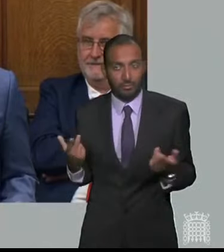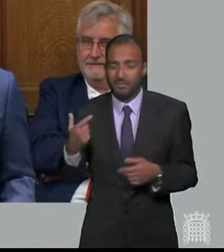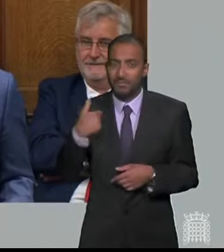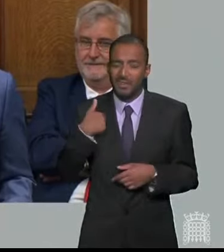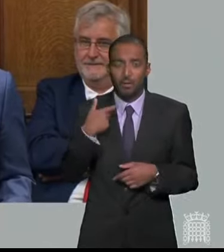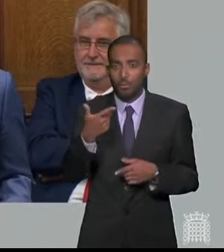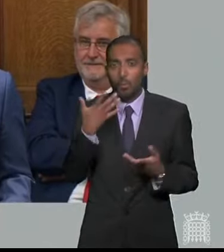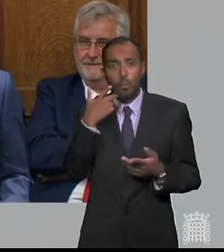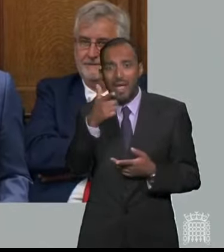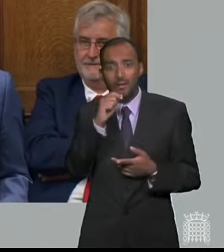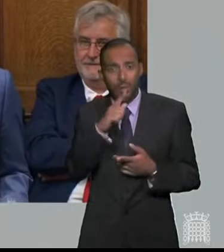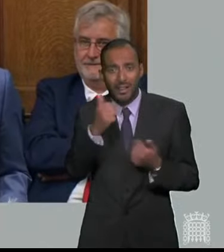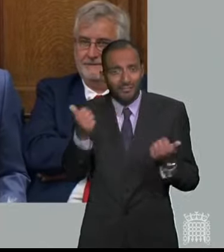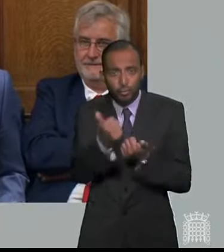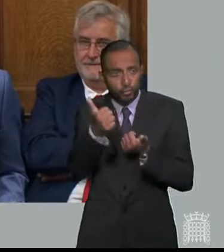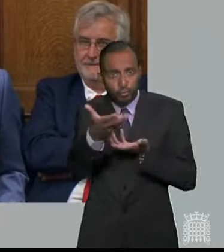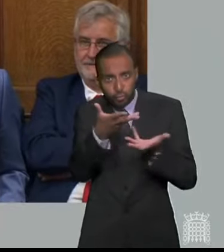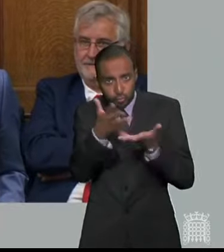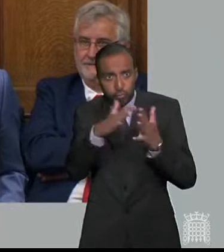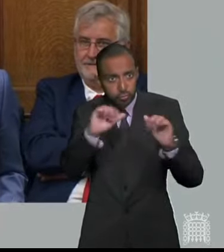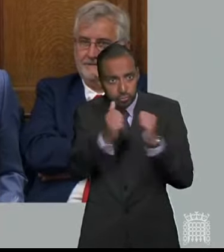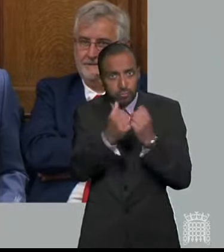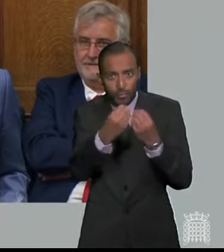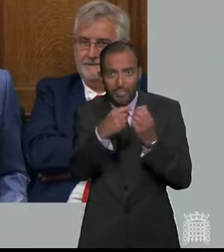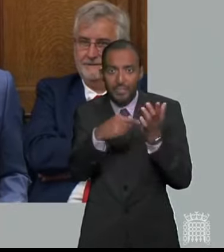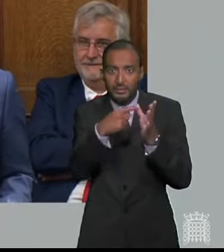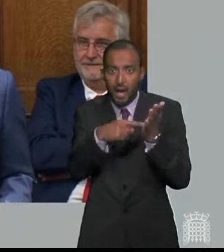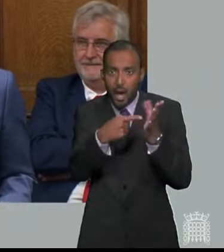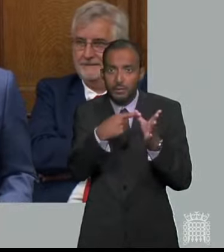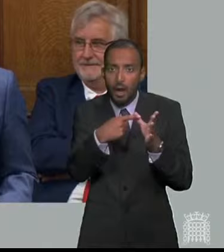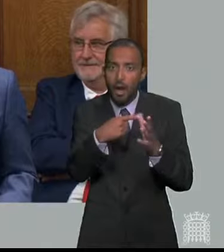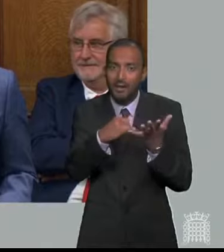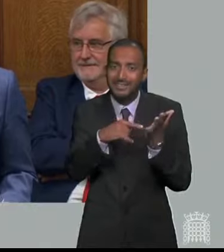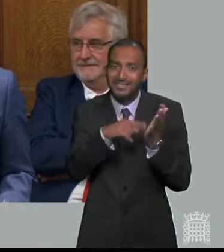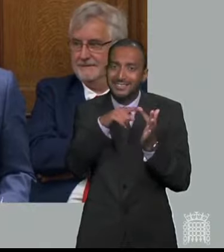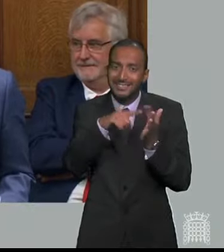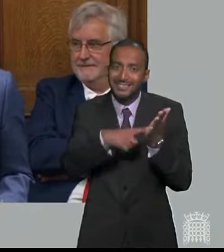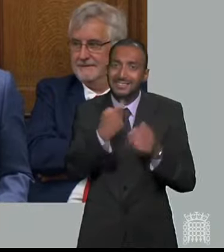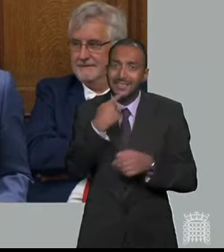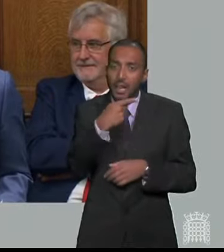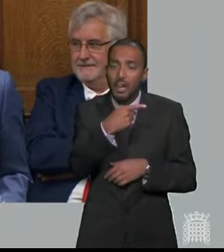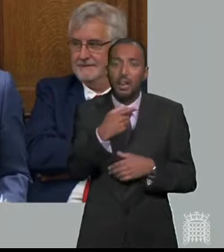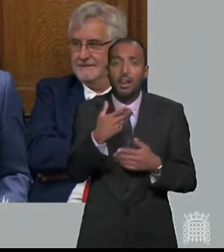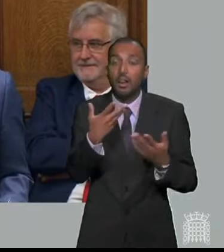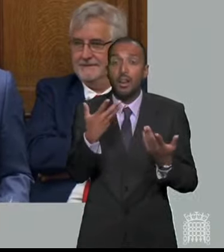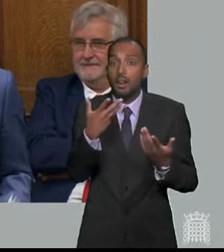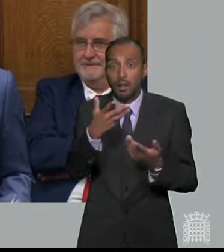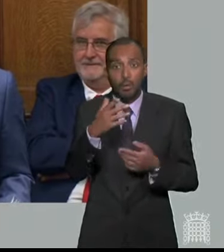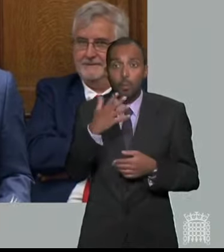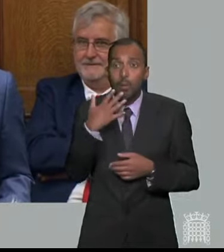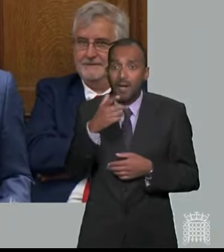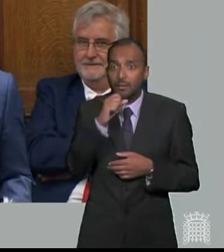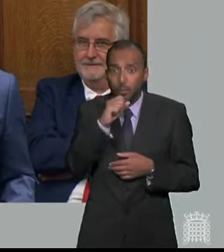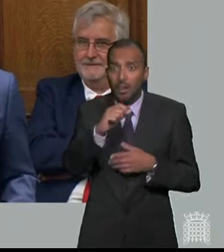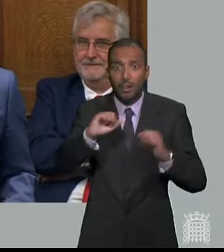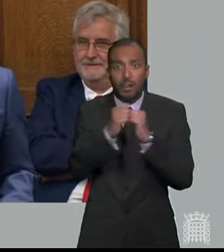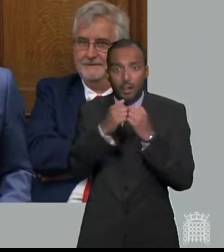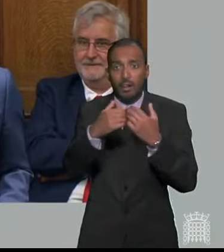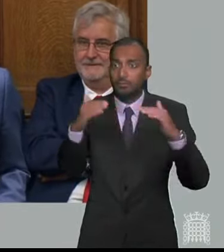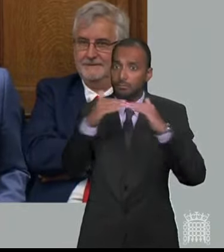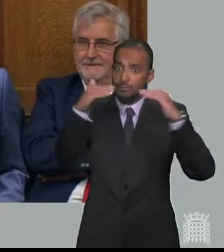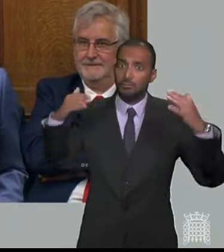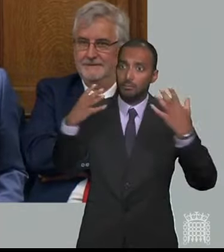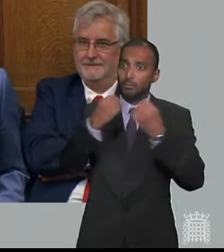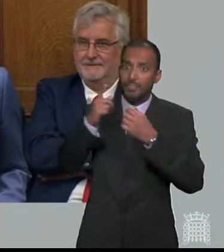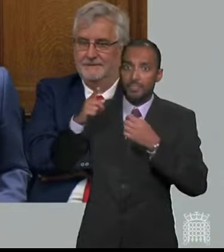Tata Steel, and can he guarantee that there will be a matching level of investment with what other European governments are doing on decarbonisation, and